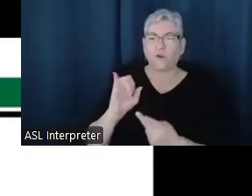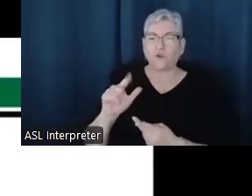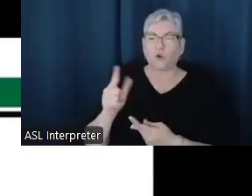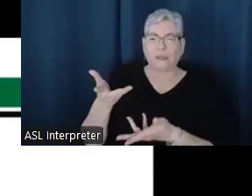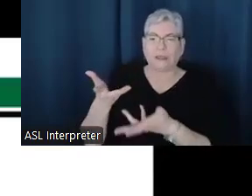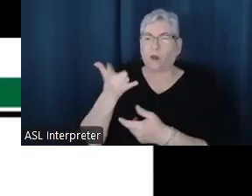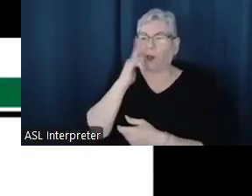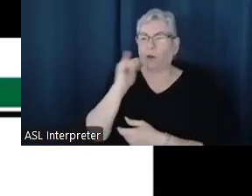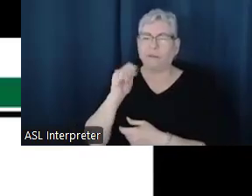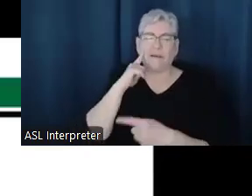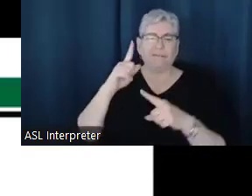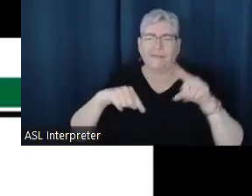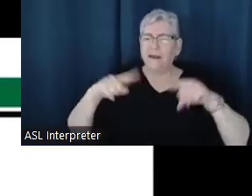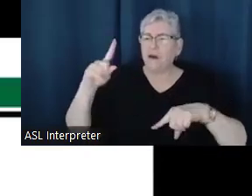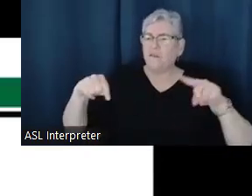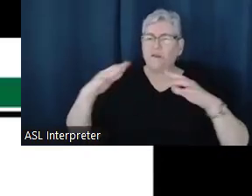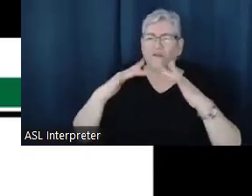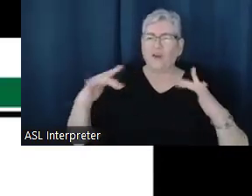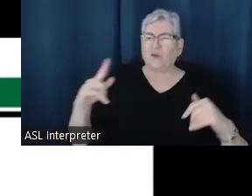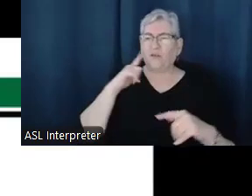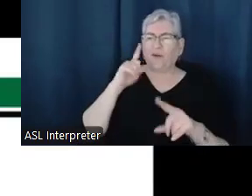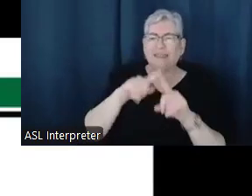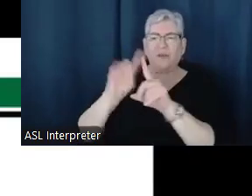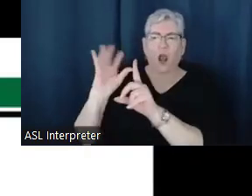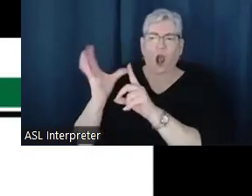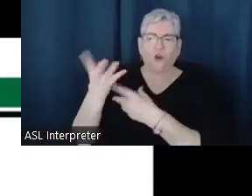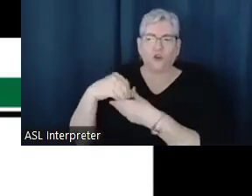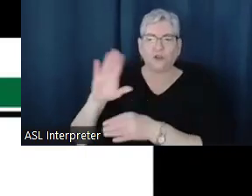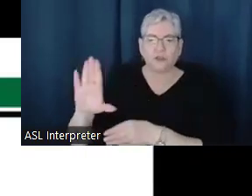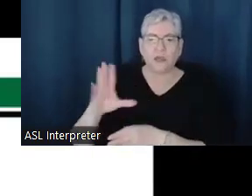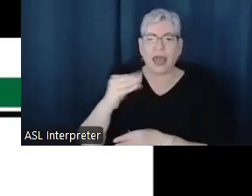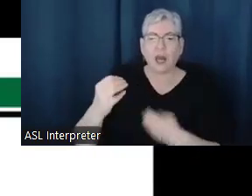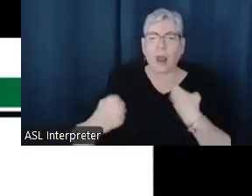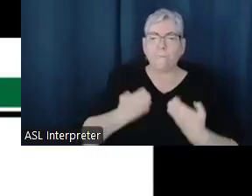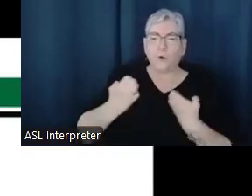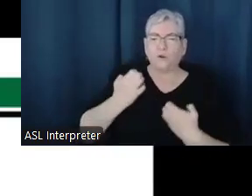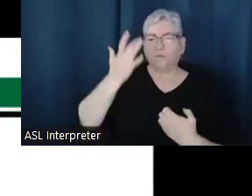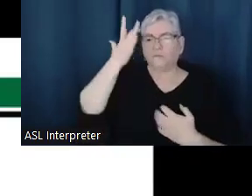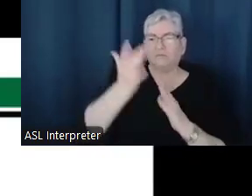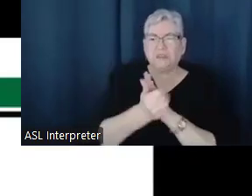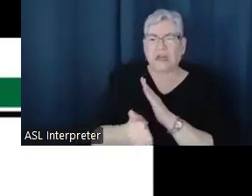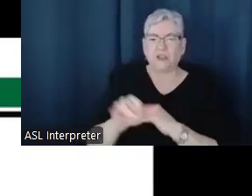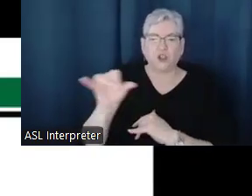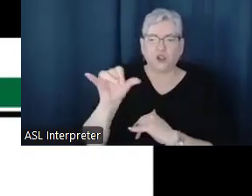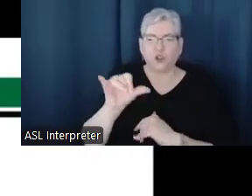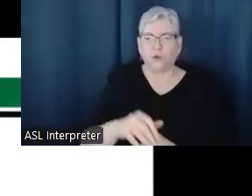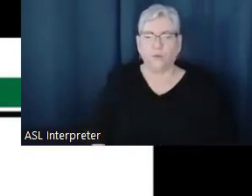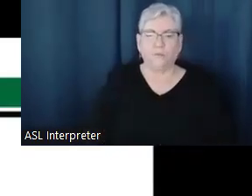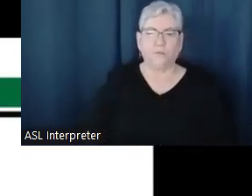vary based on individuals' culture, and emotional intelligence as well. So go